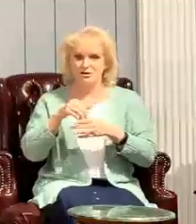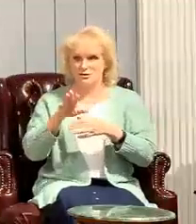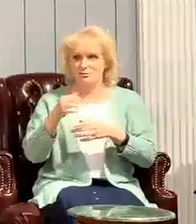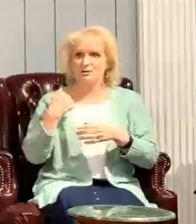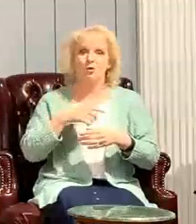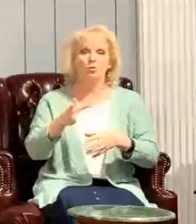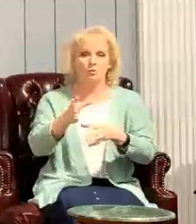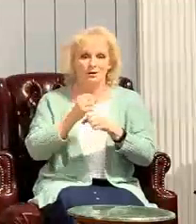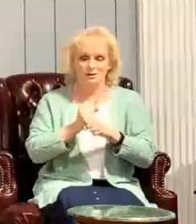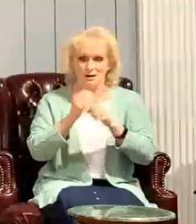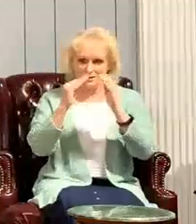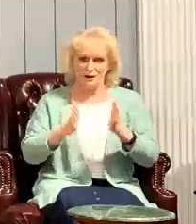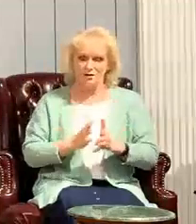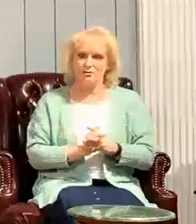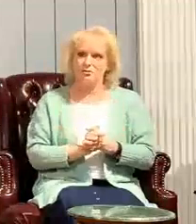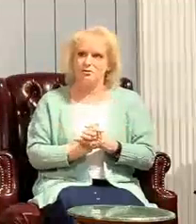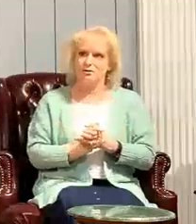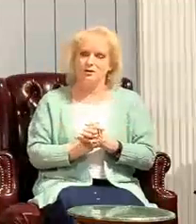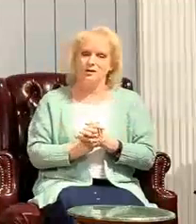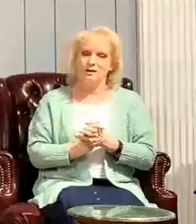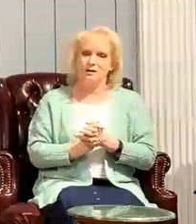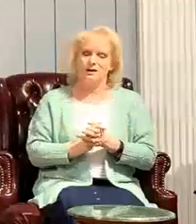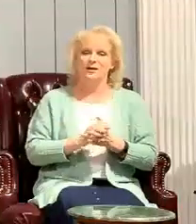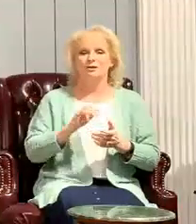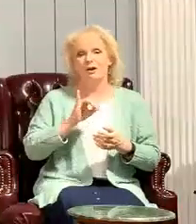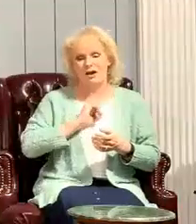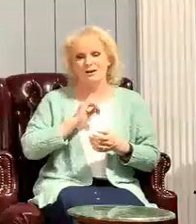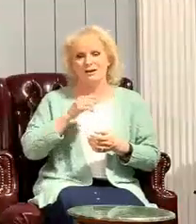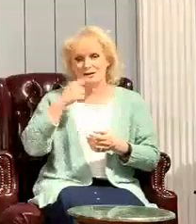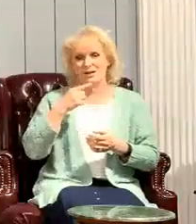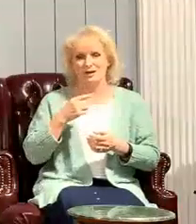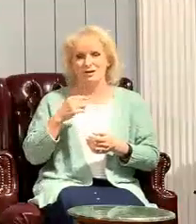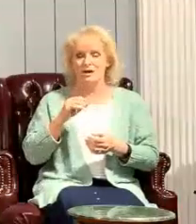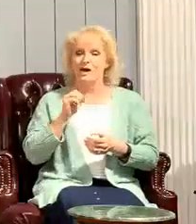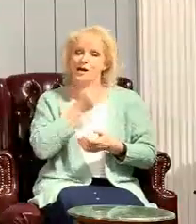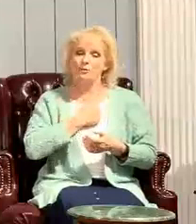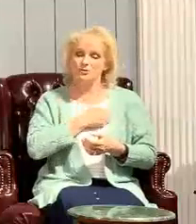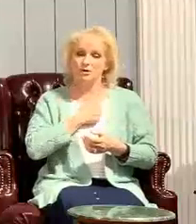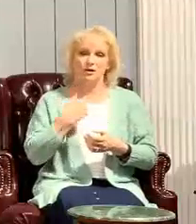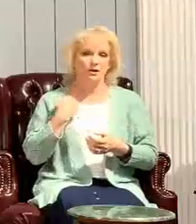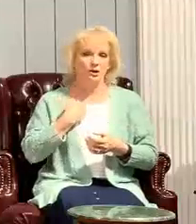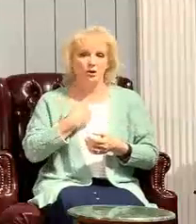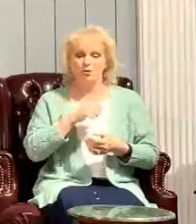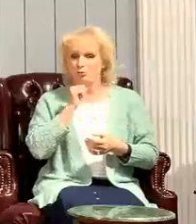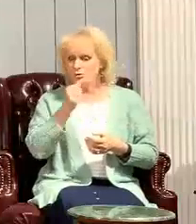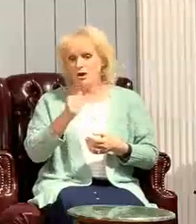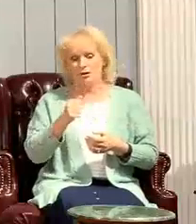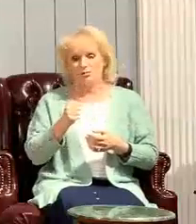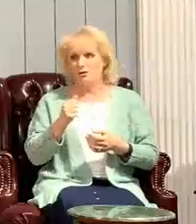after we just got approved, I'm sorry, we're not going to take the house. Anyway, so Nina wasn't very happy with